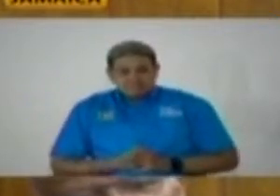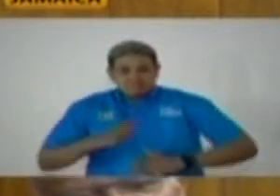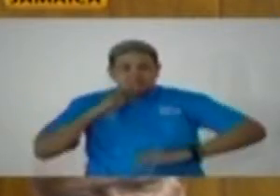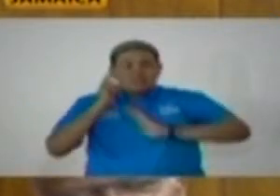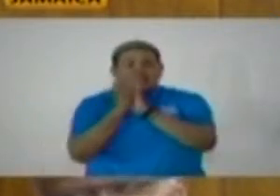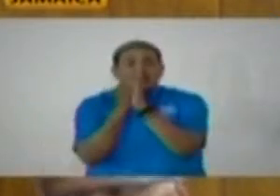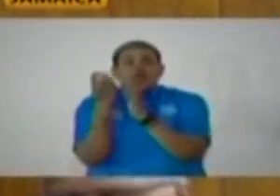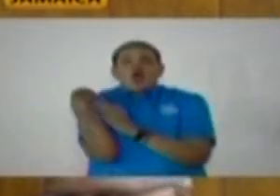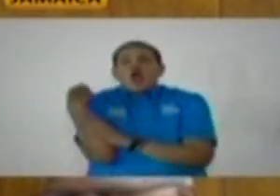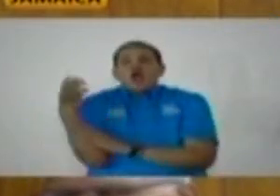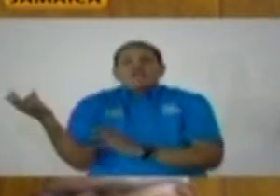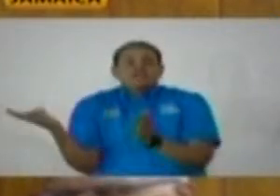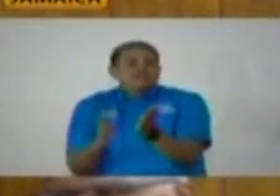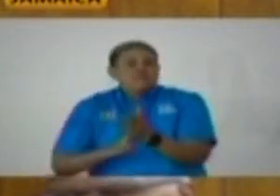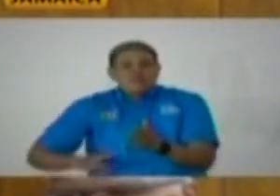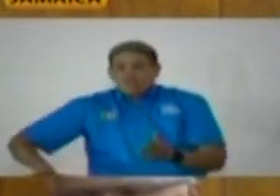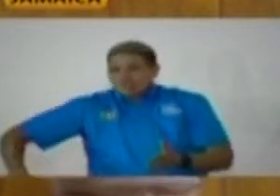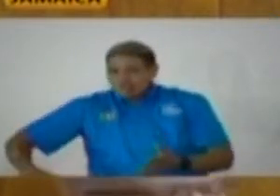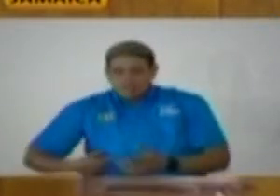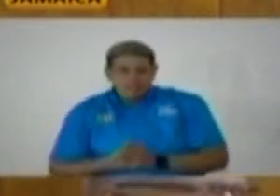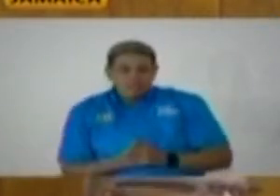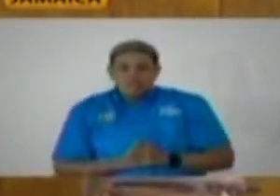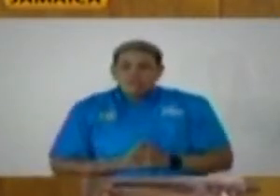Legal officers have not signed.